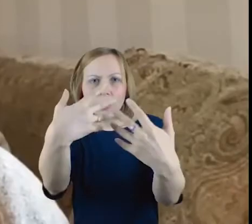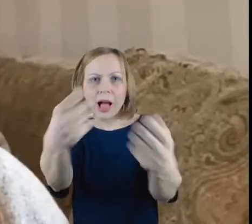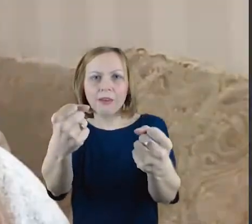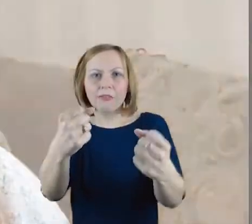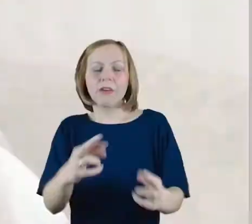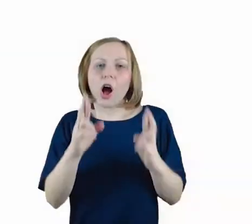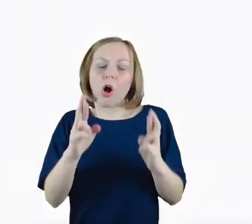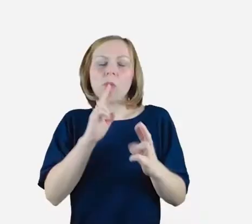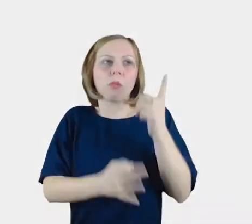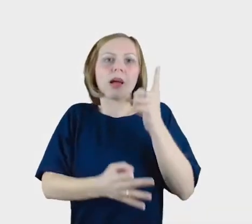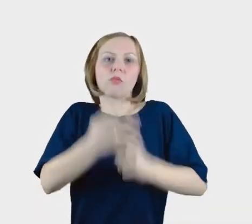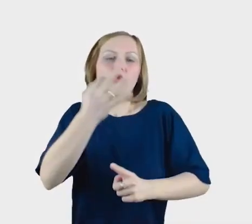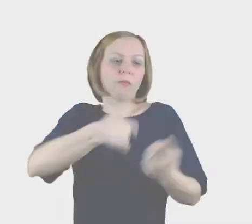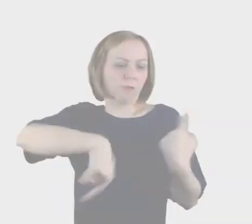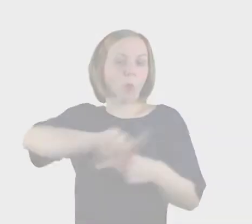ahead for us all.